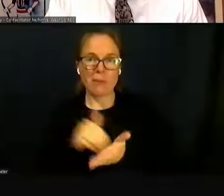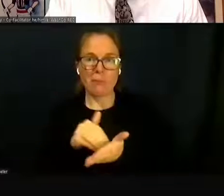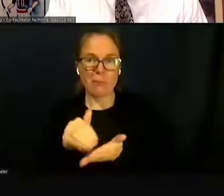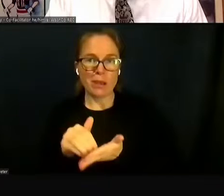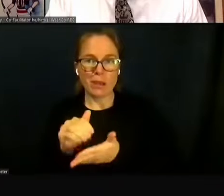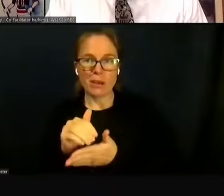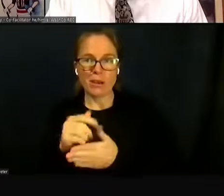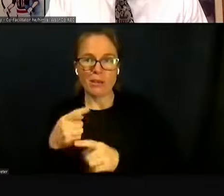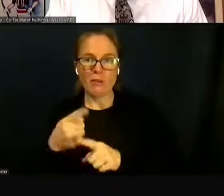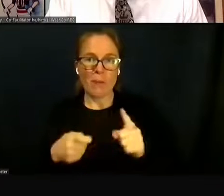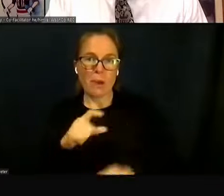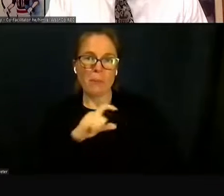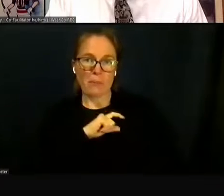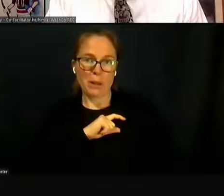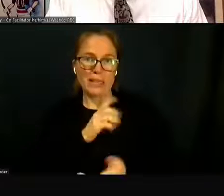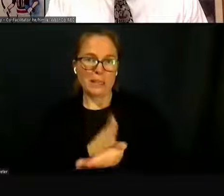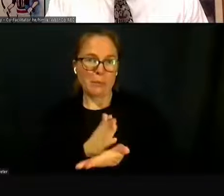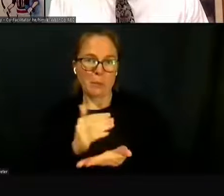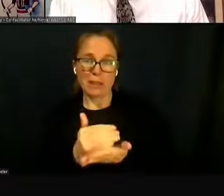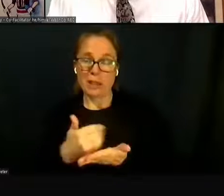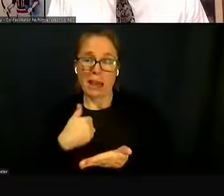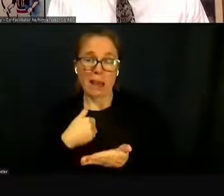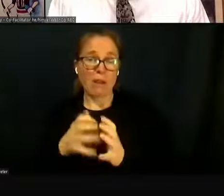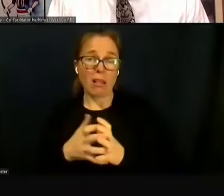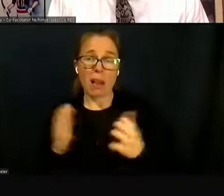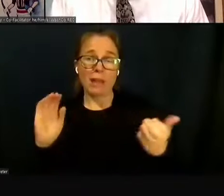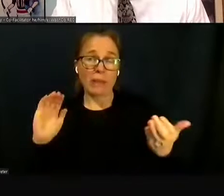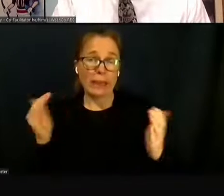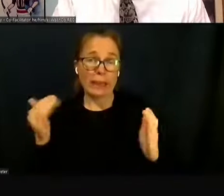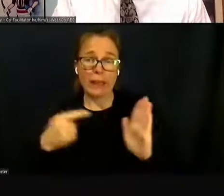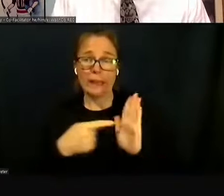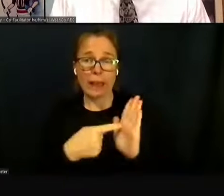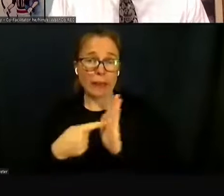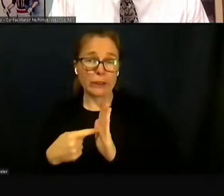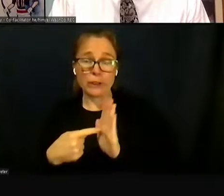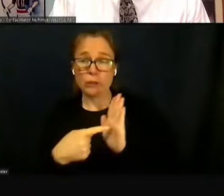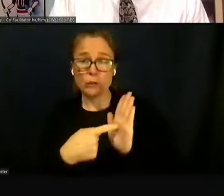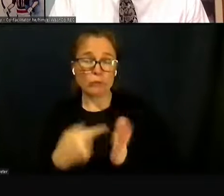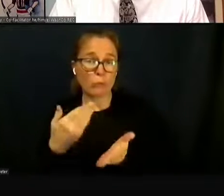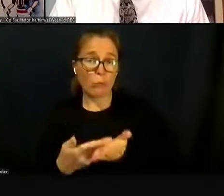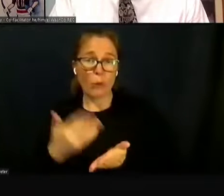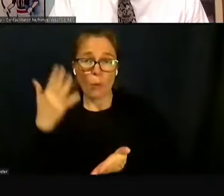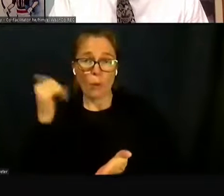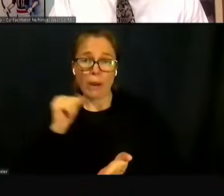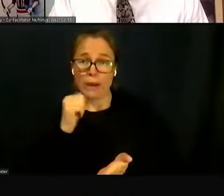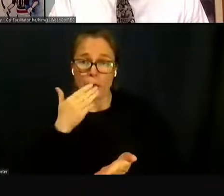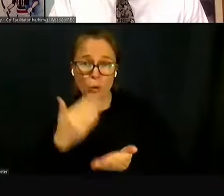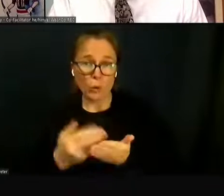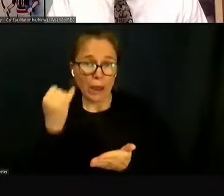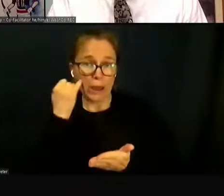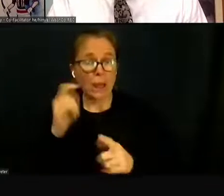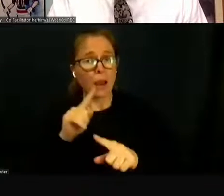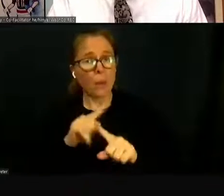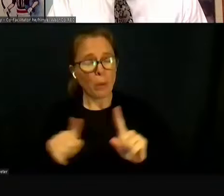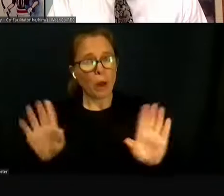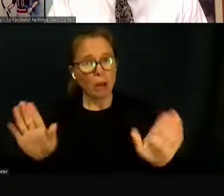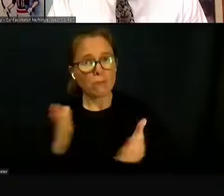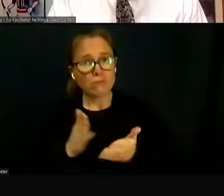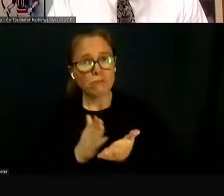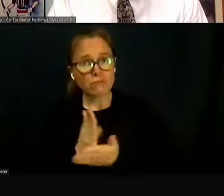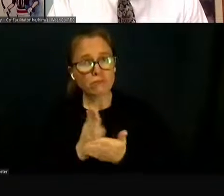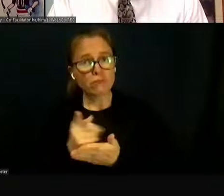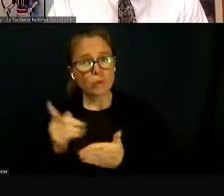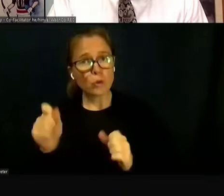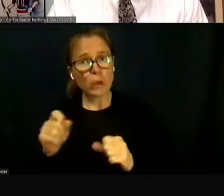There's a whole bunch of analogies that I could use as to why that would not be a good idea, but rest assured that we